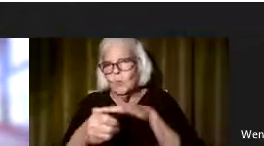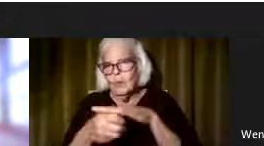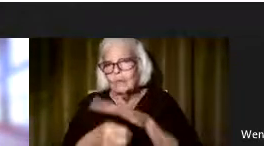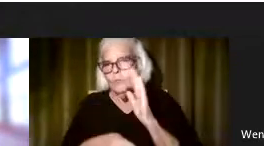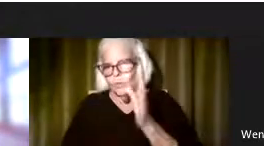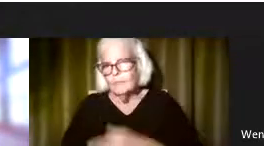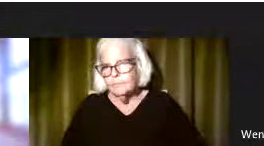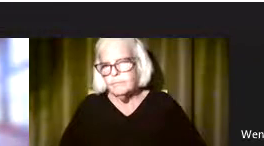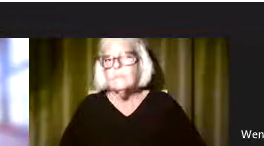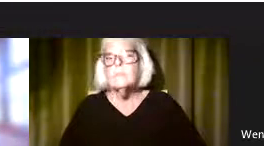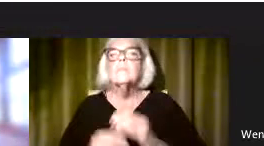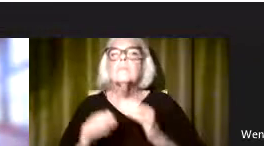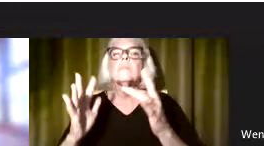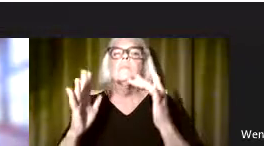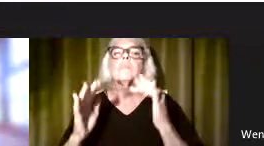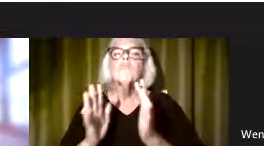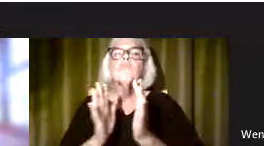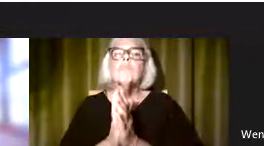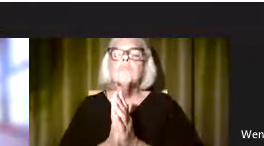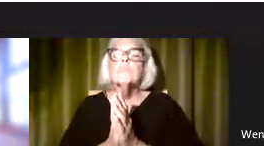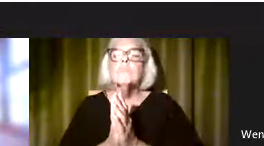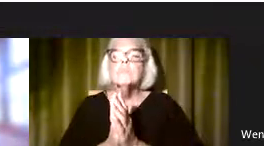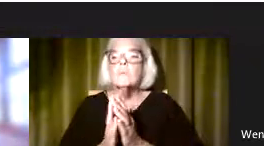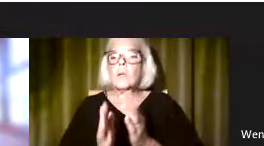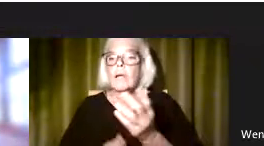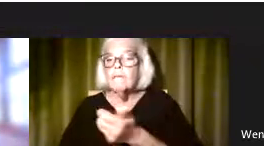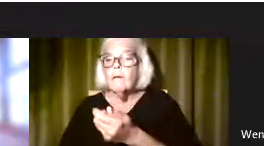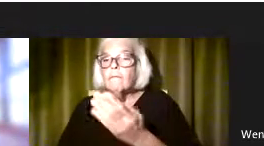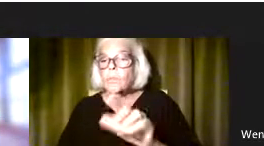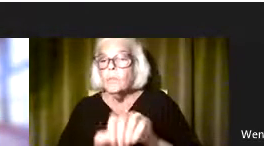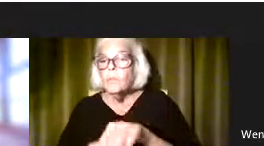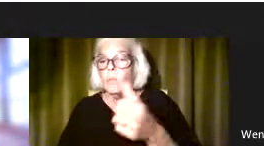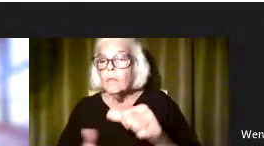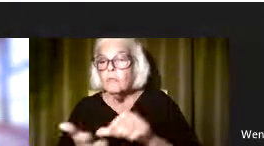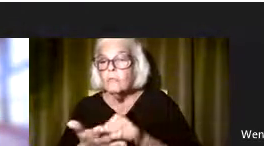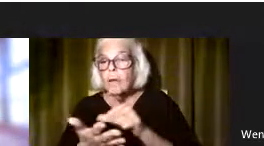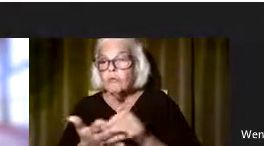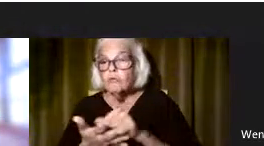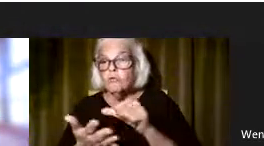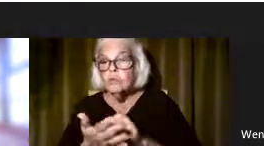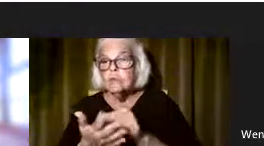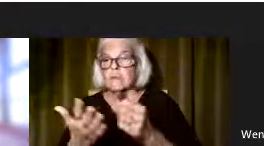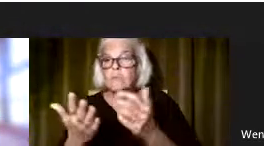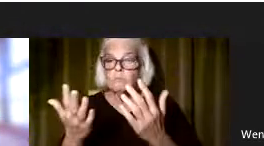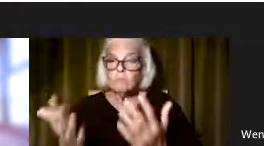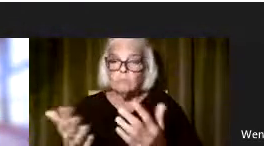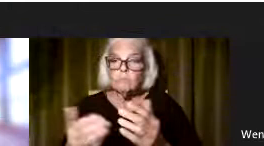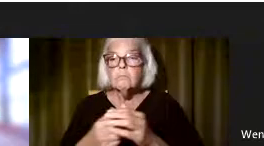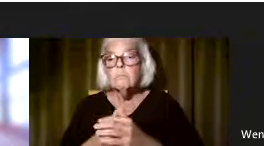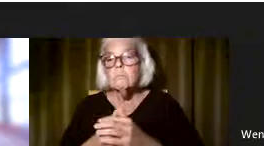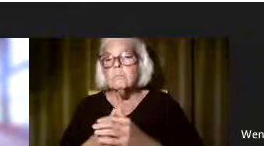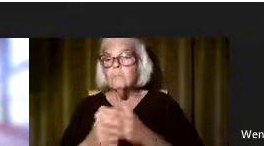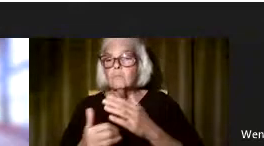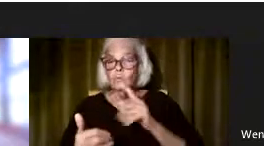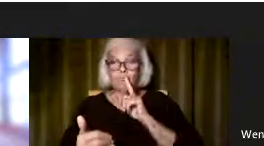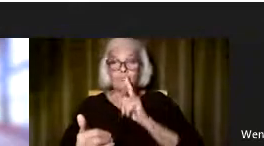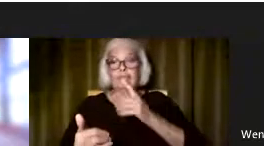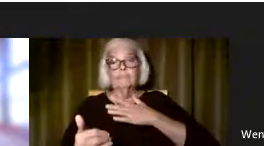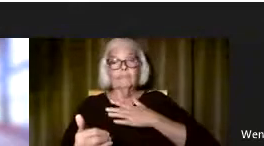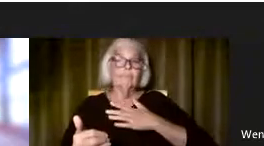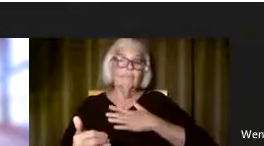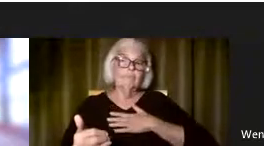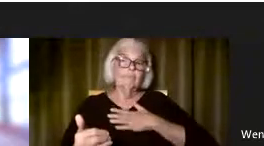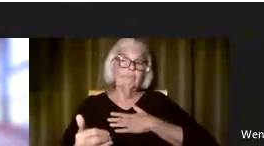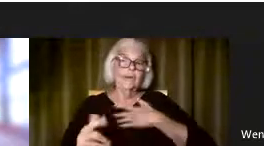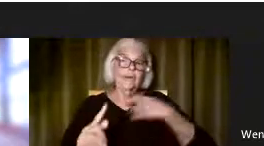And outside of that, there's a couple other pages. And again, I think my intention without doing slides is to offer kind of a resource